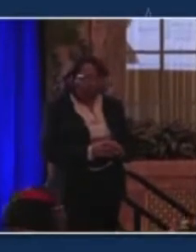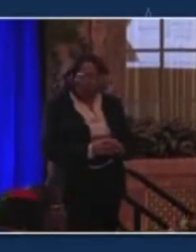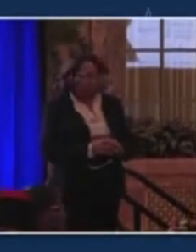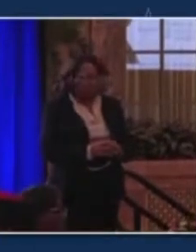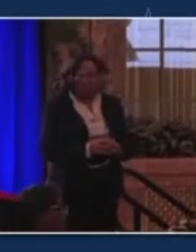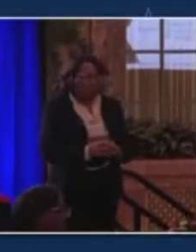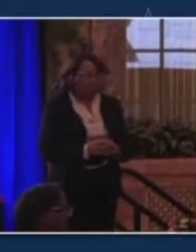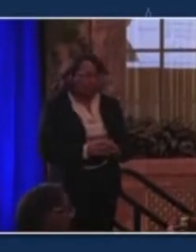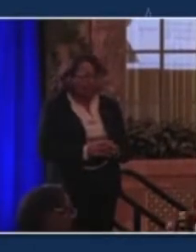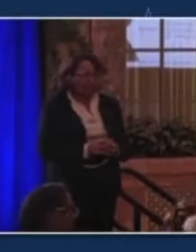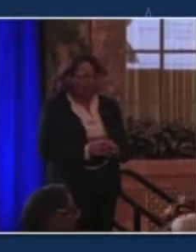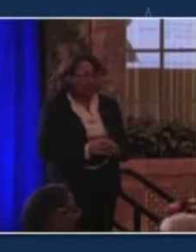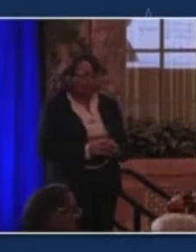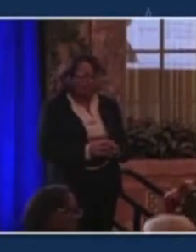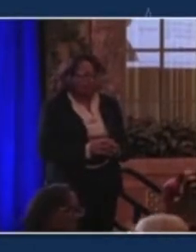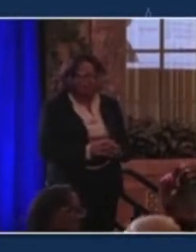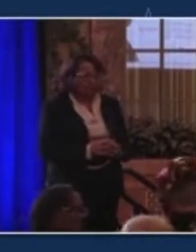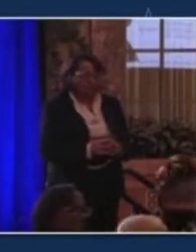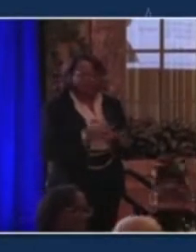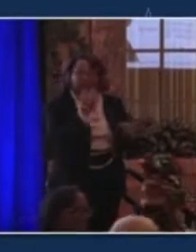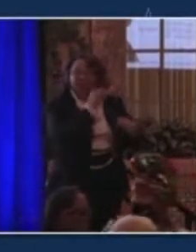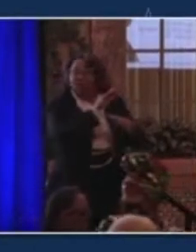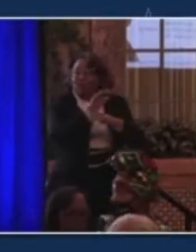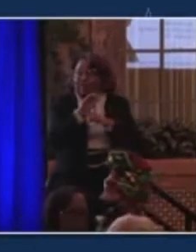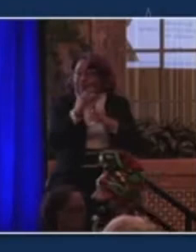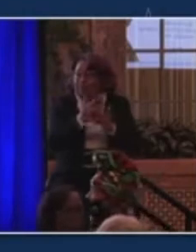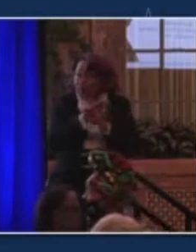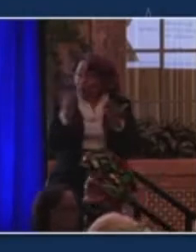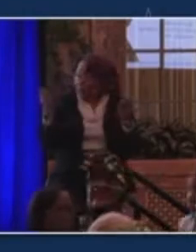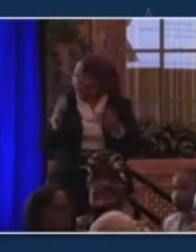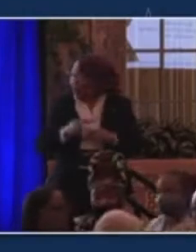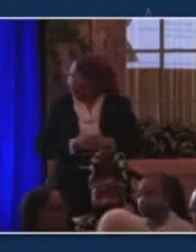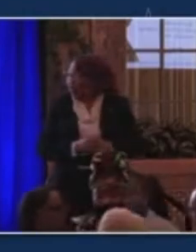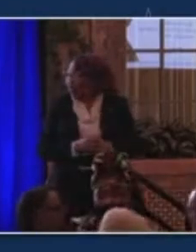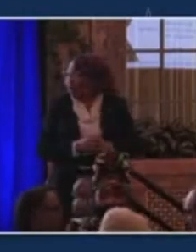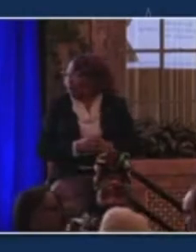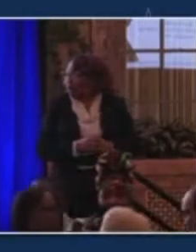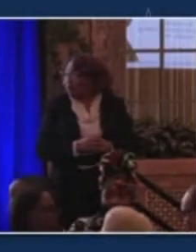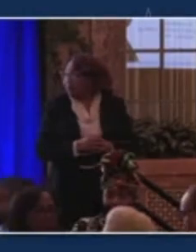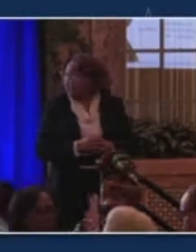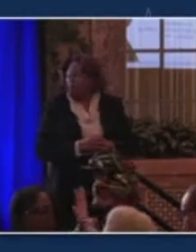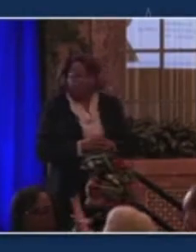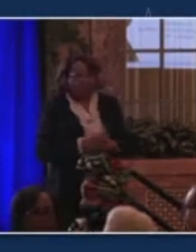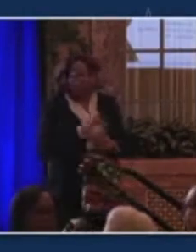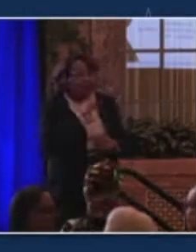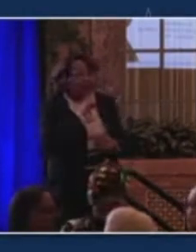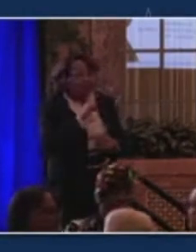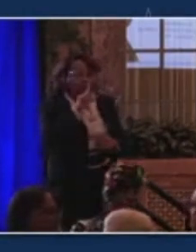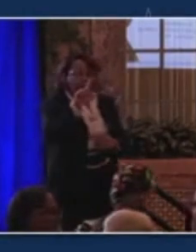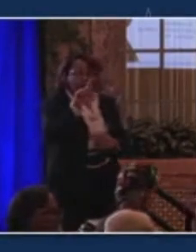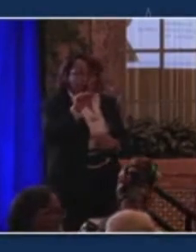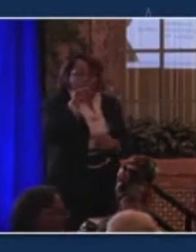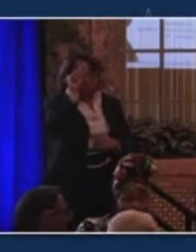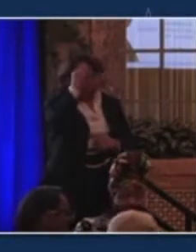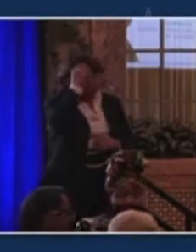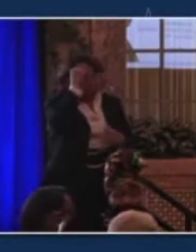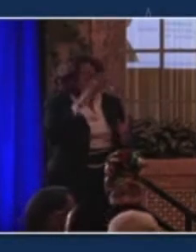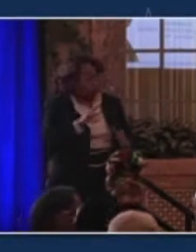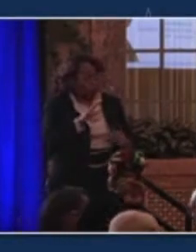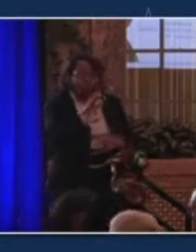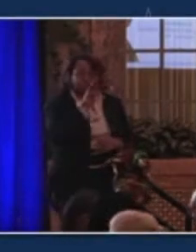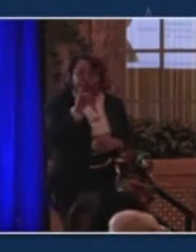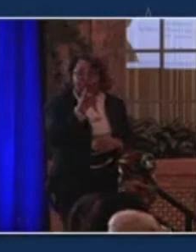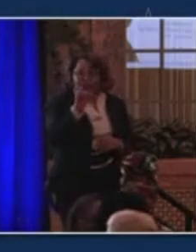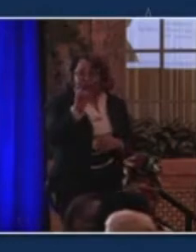Thank you. Good evening, everyone. I am Lieutenant Governor Juliana Stratton, and I use she,